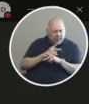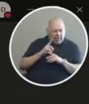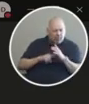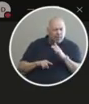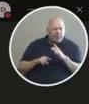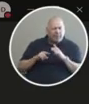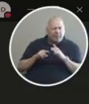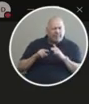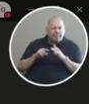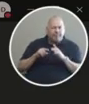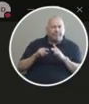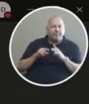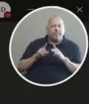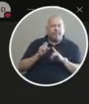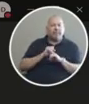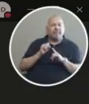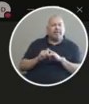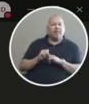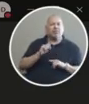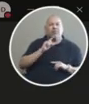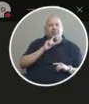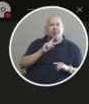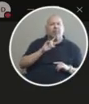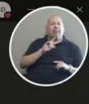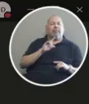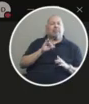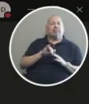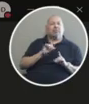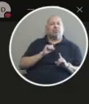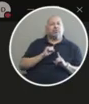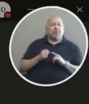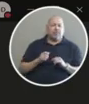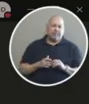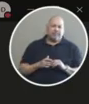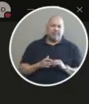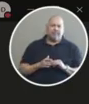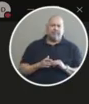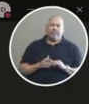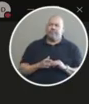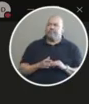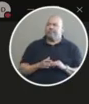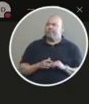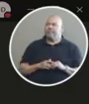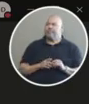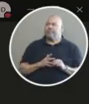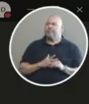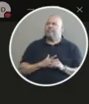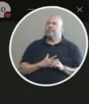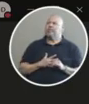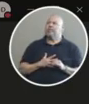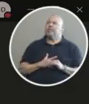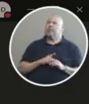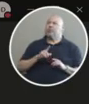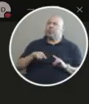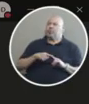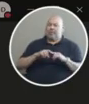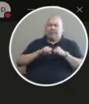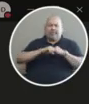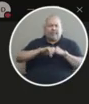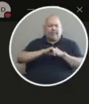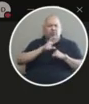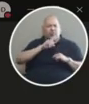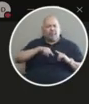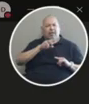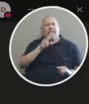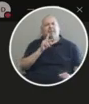the situation was at a particular instance. All right. When we send out a press release that talks about